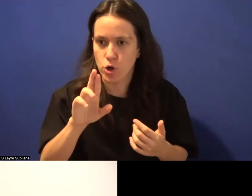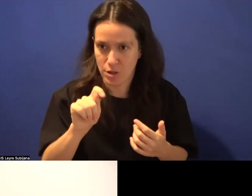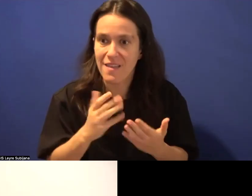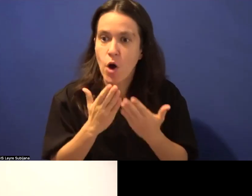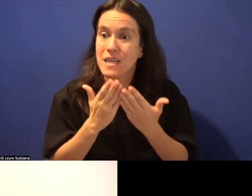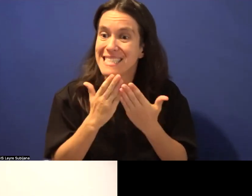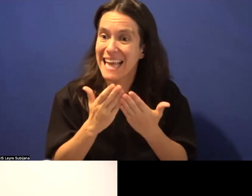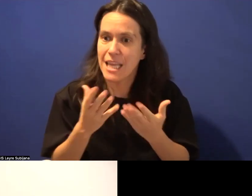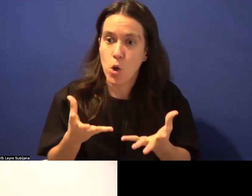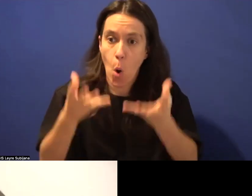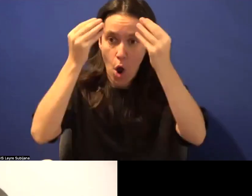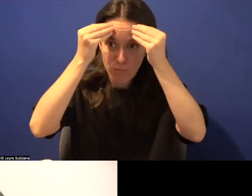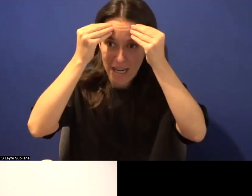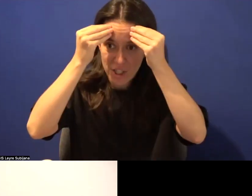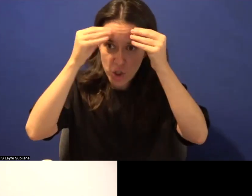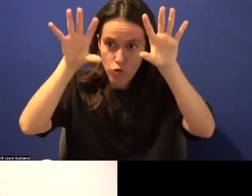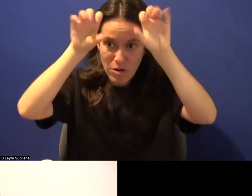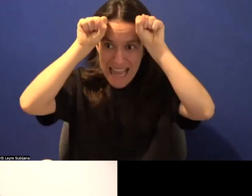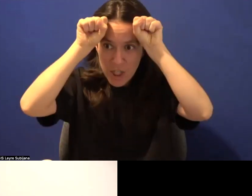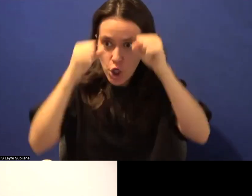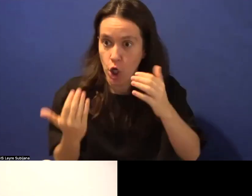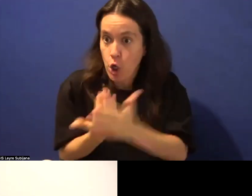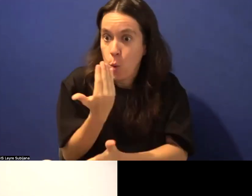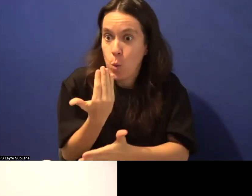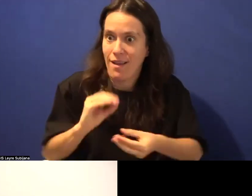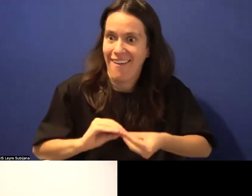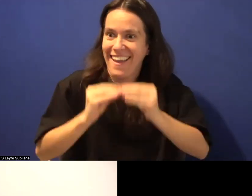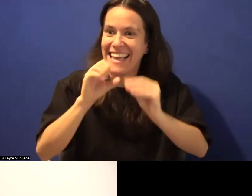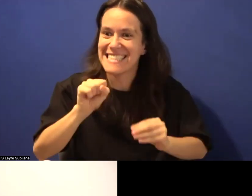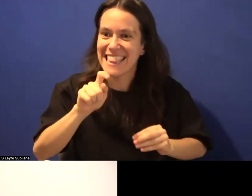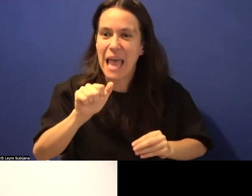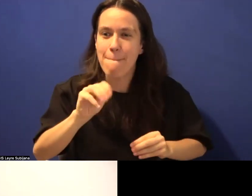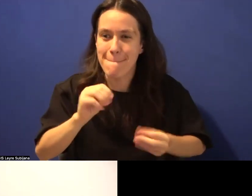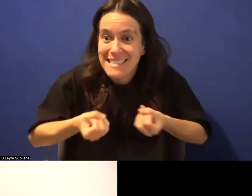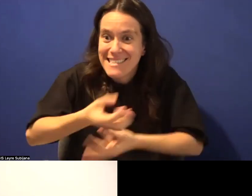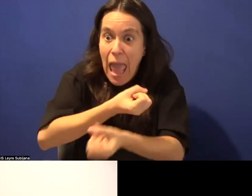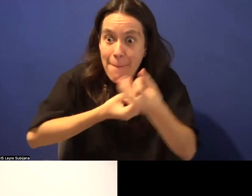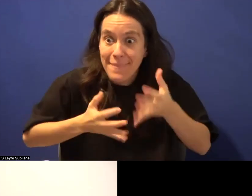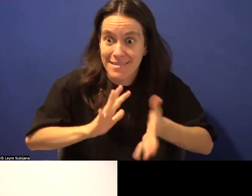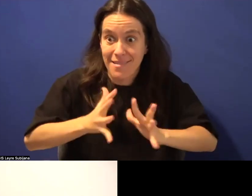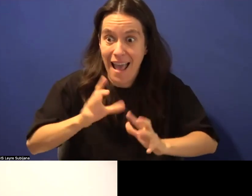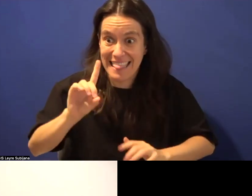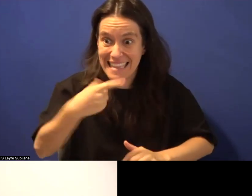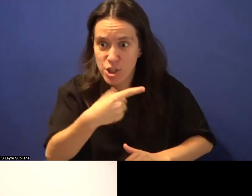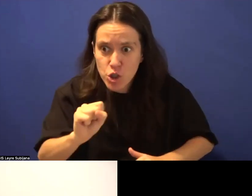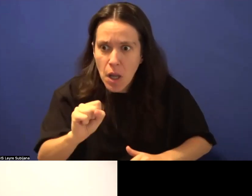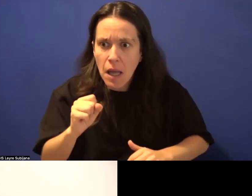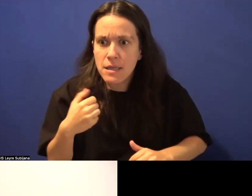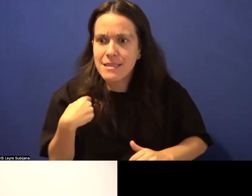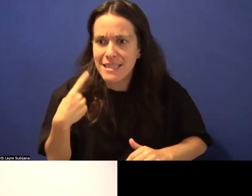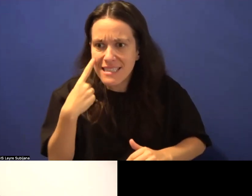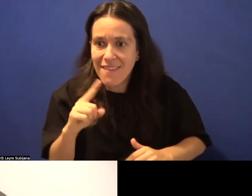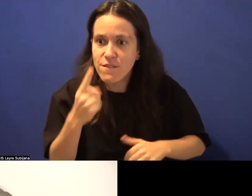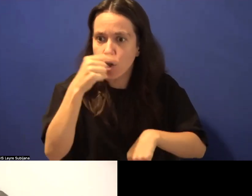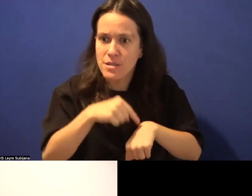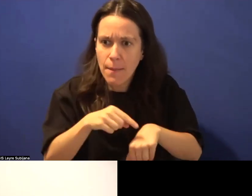coined STEM signs in DGS with first-time learners, would you recommend a holistic 7-point iconicity